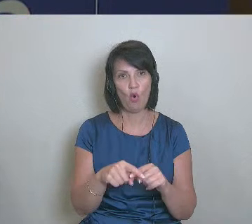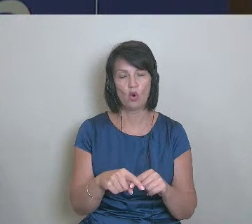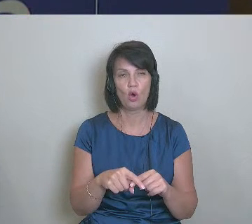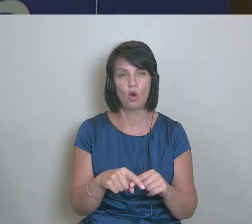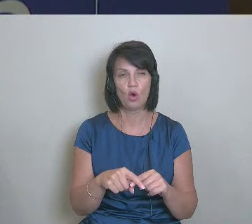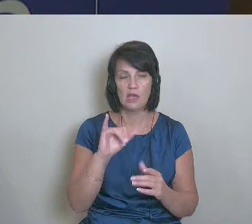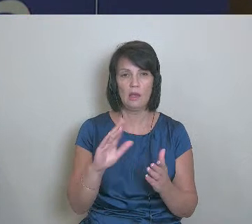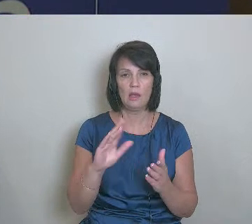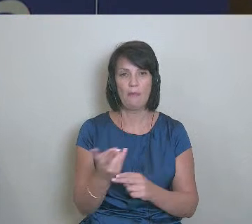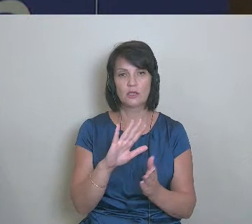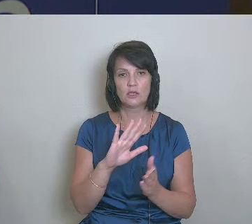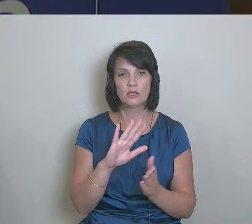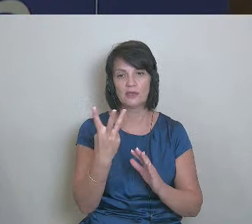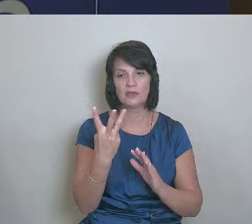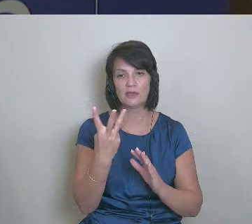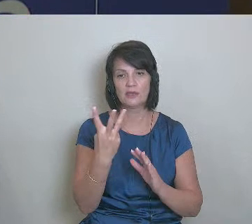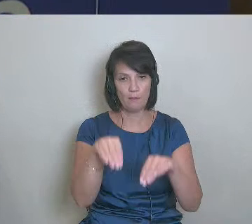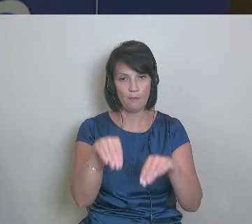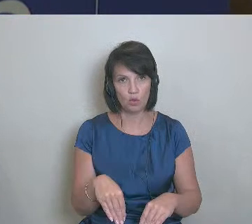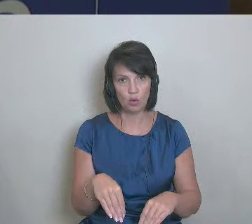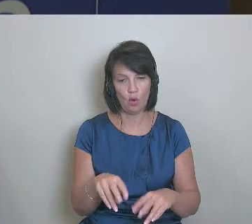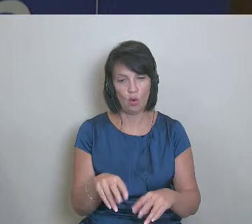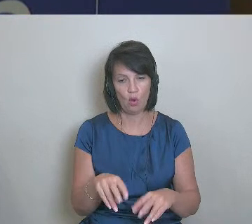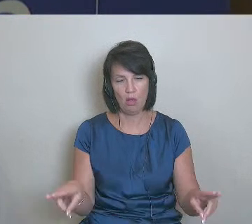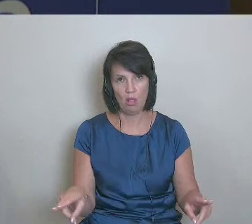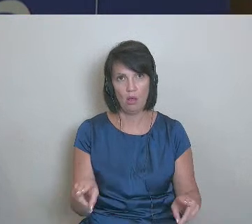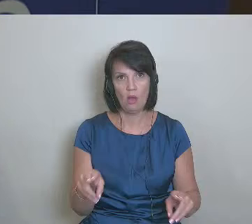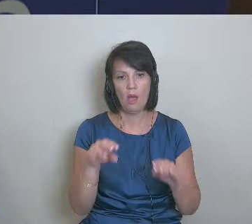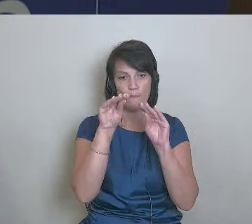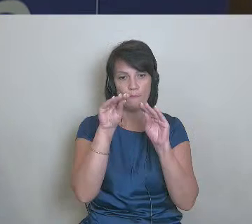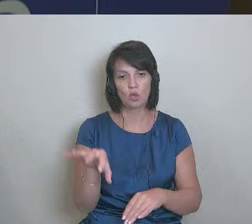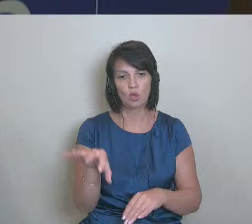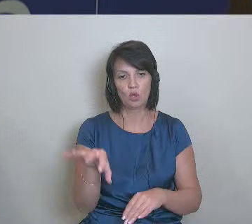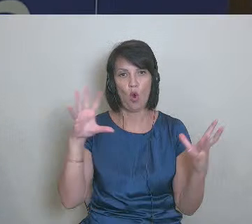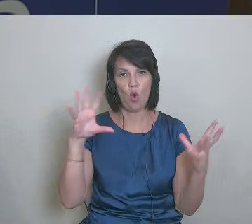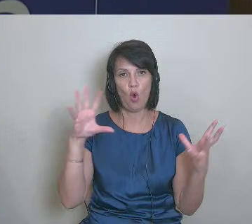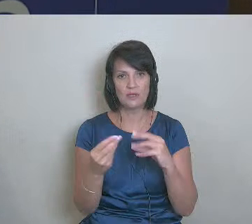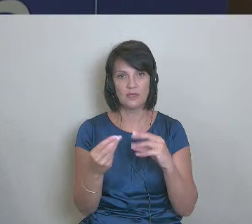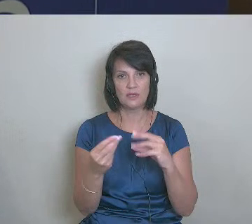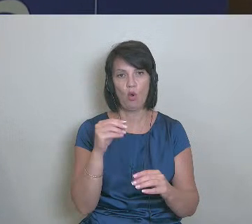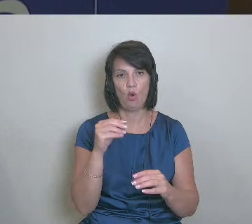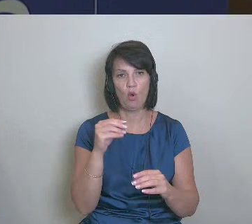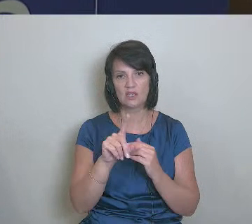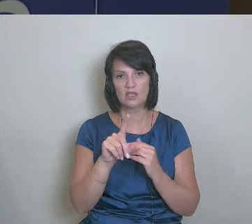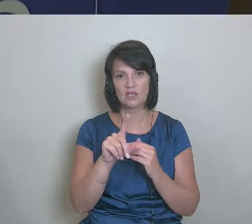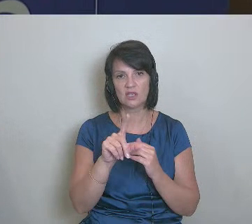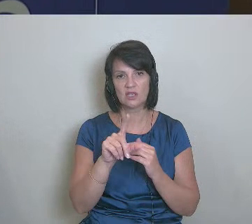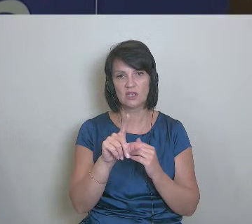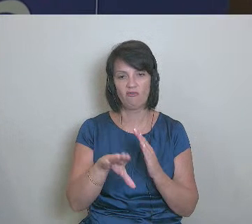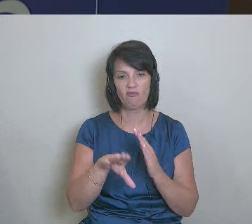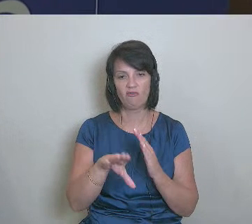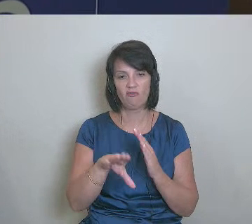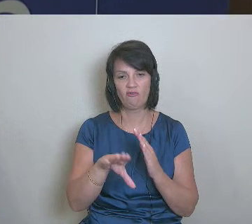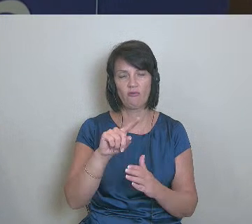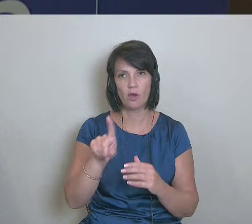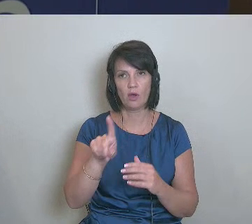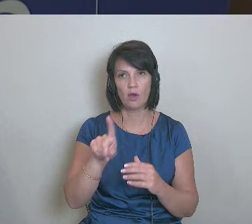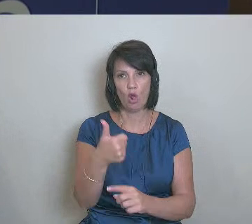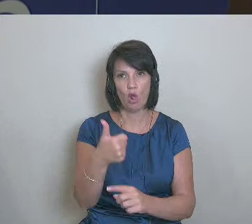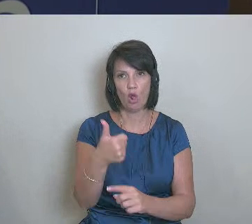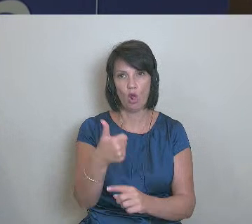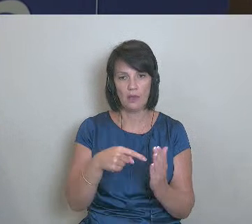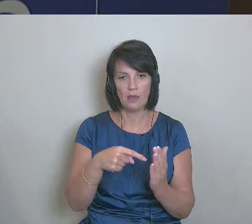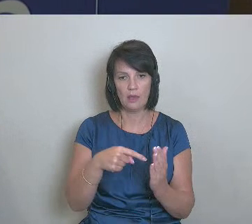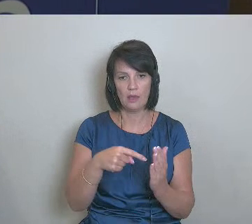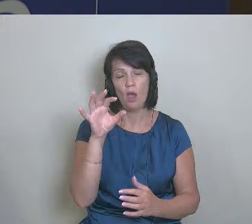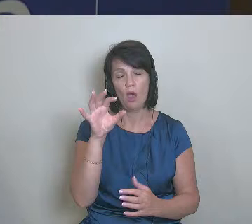the election of the councillors in the multi-mandate constituencies, and also the protocols on